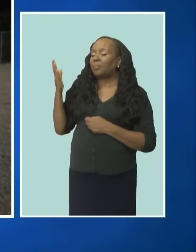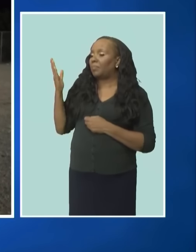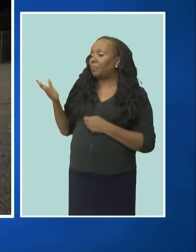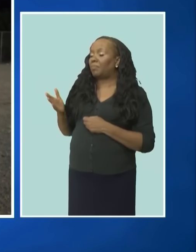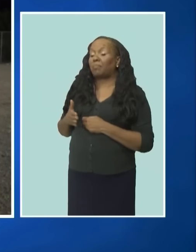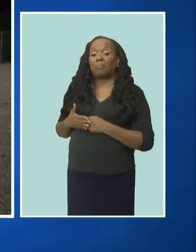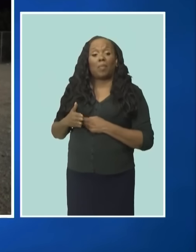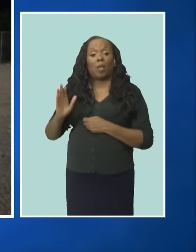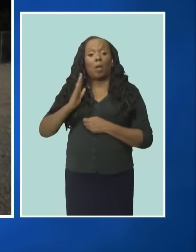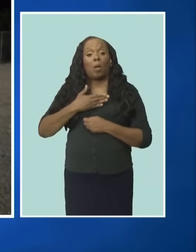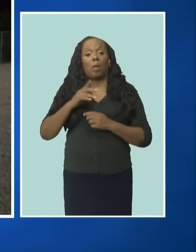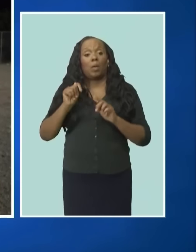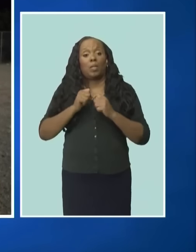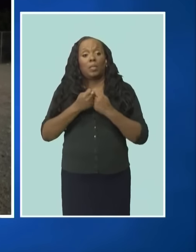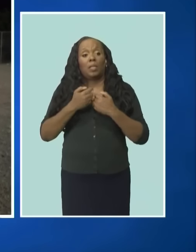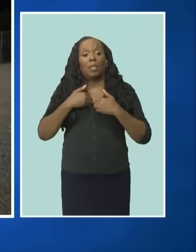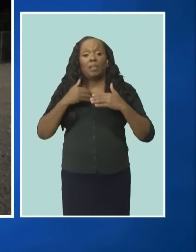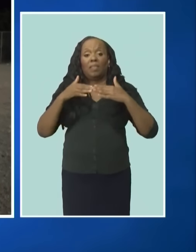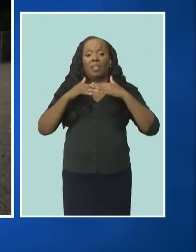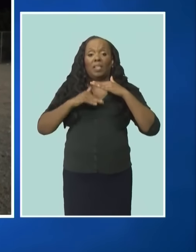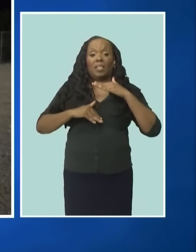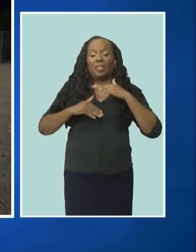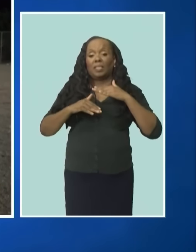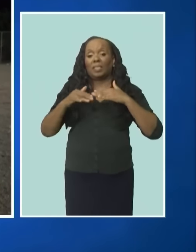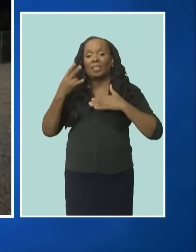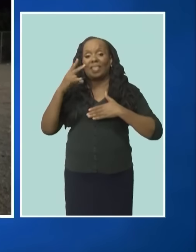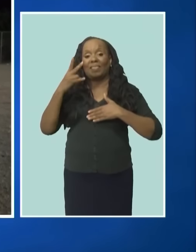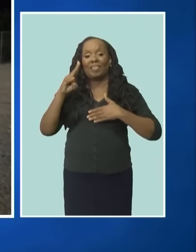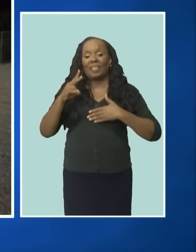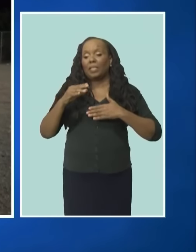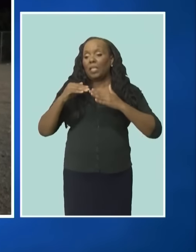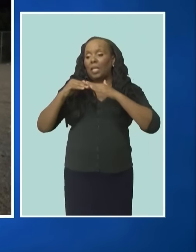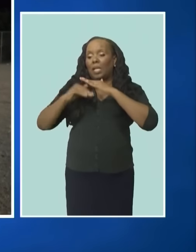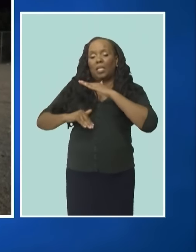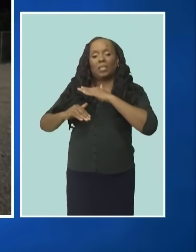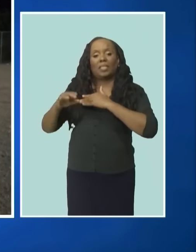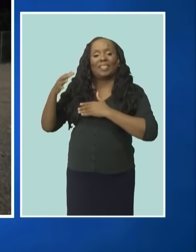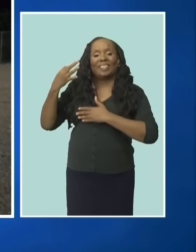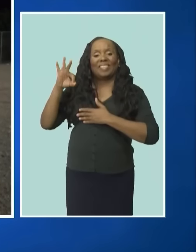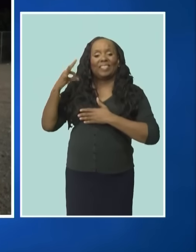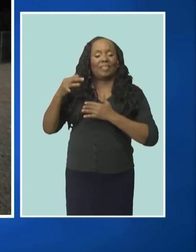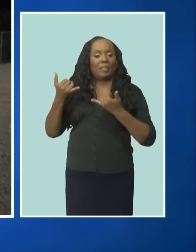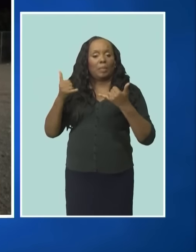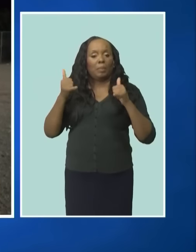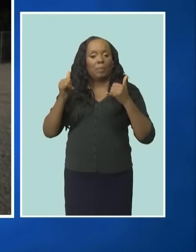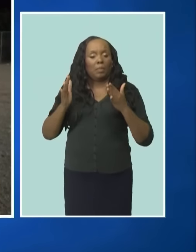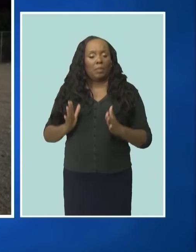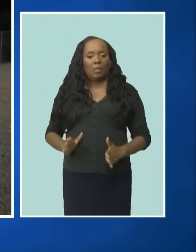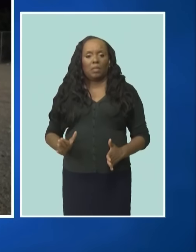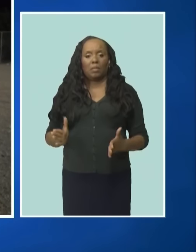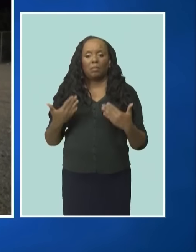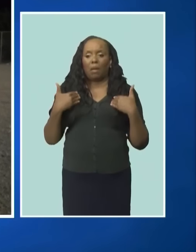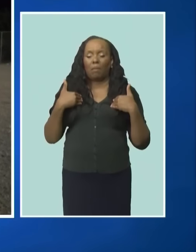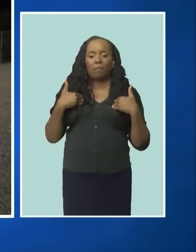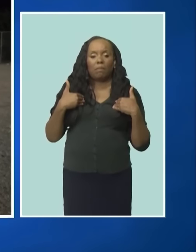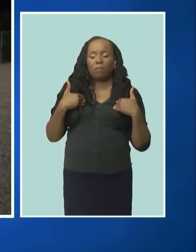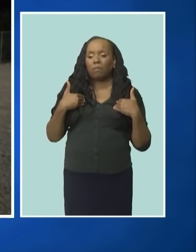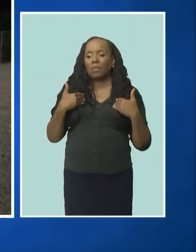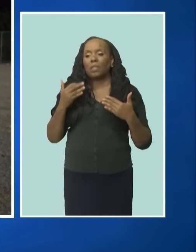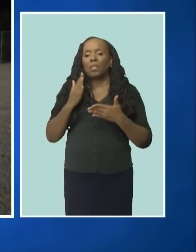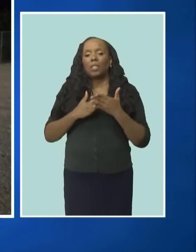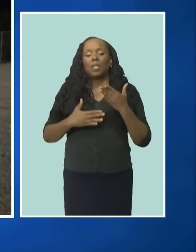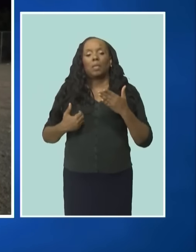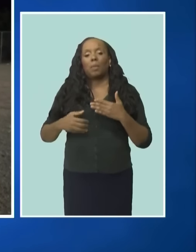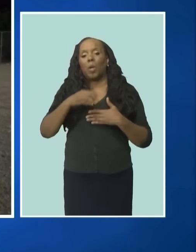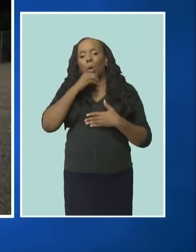17 and a couple under 19 players. We would have brought in a couple senior players